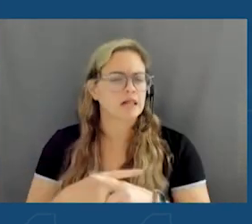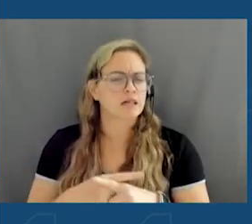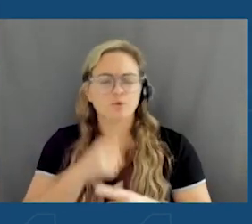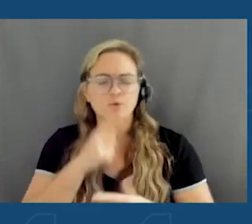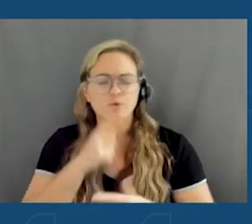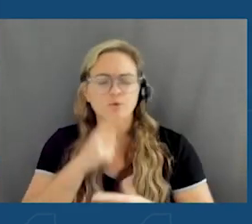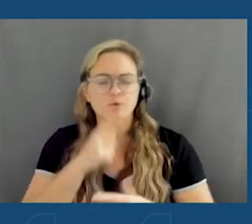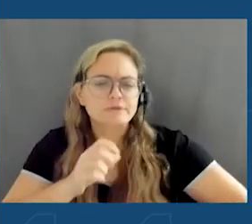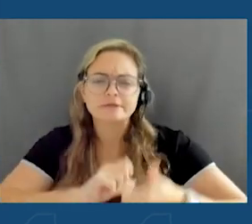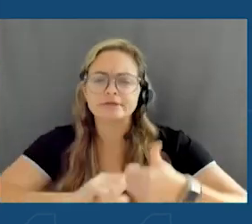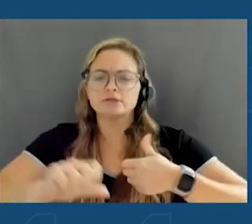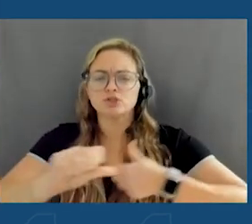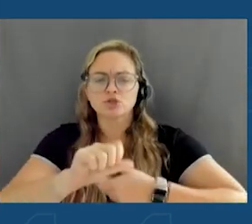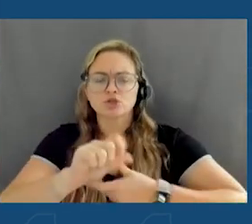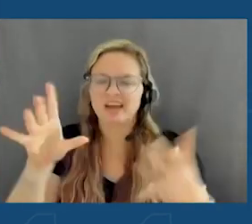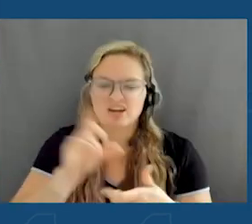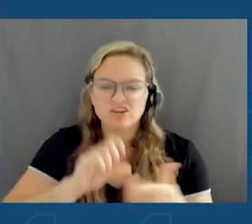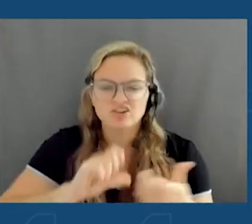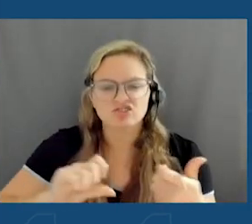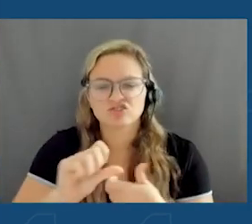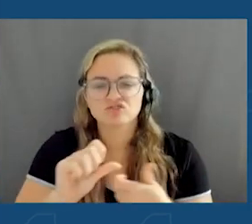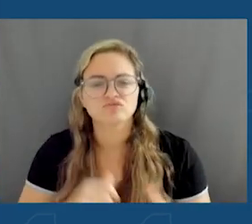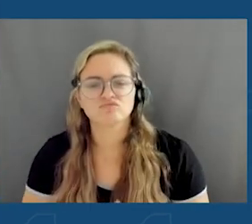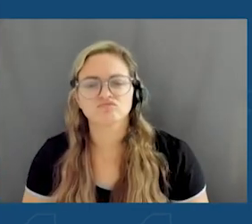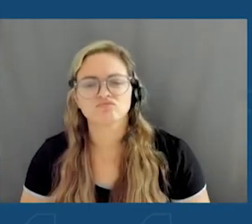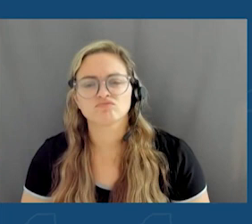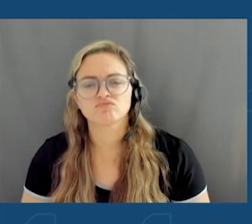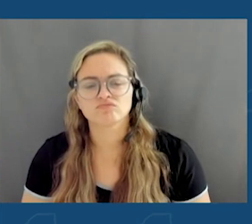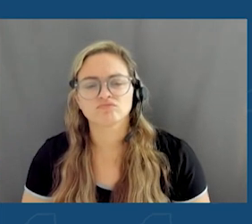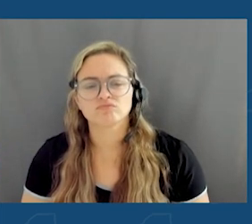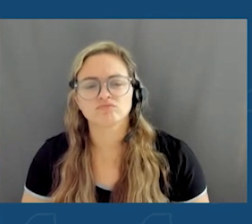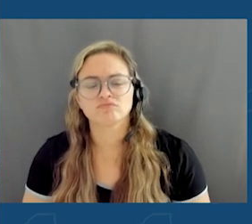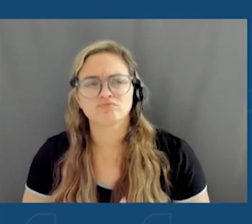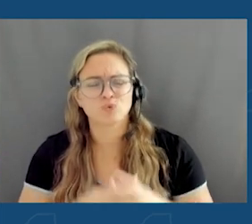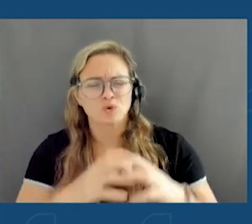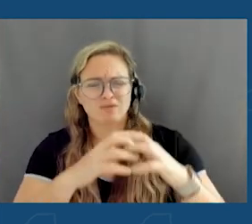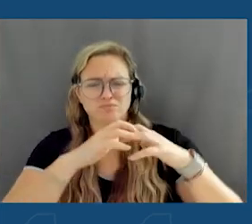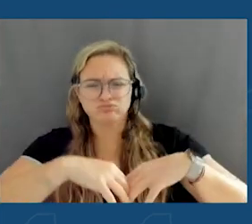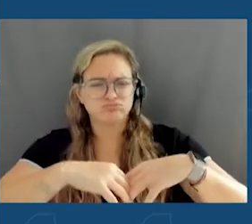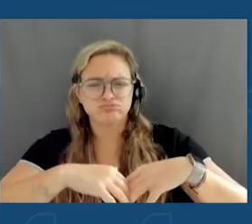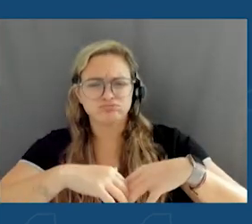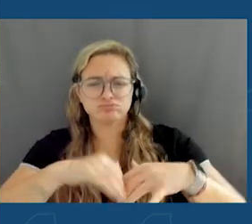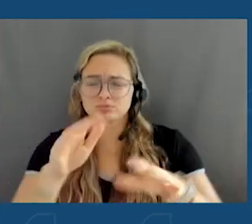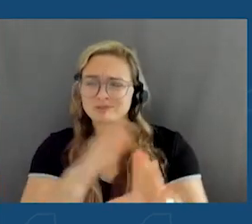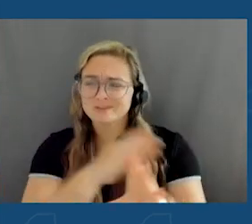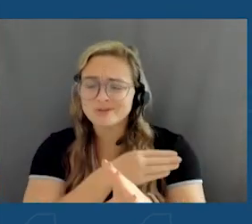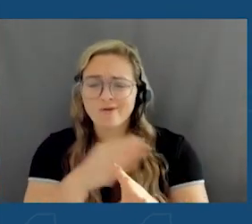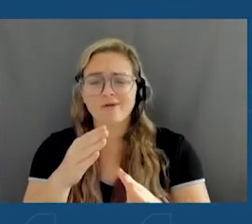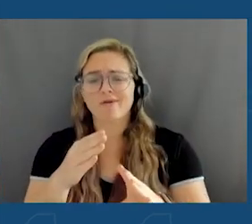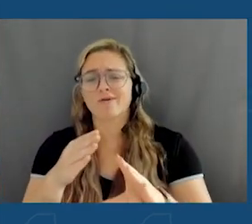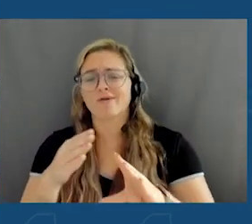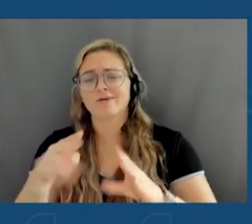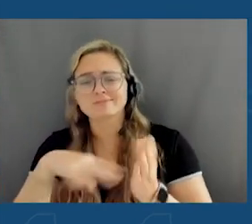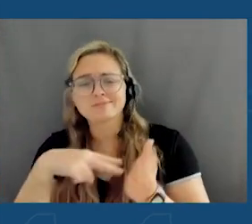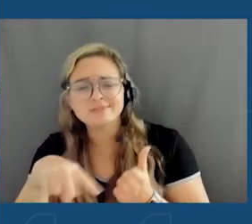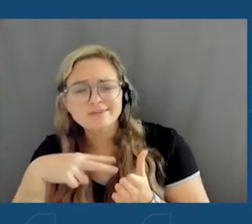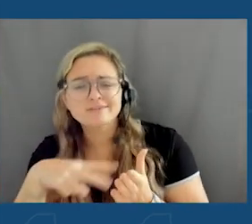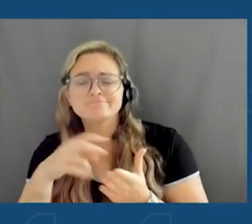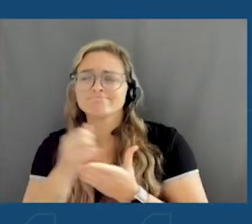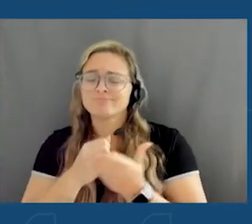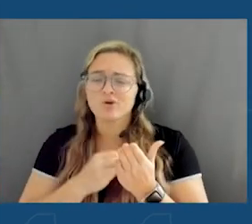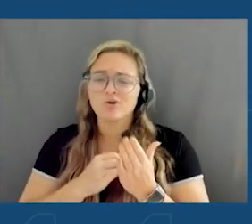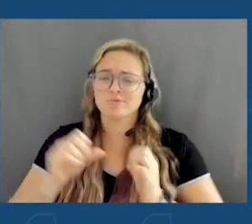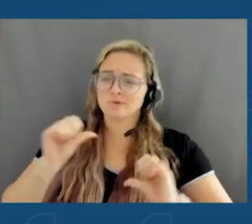to each other. If we can break that down with the power of song and dance and art and